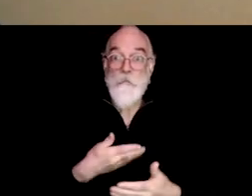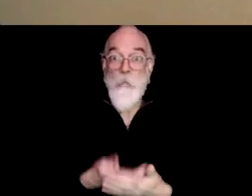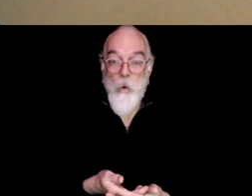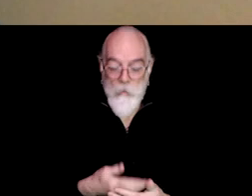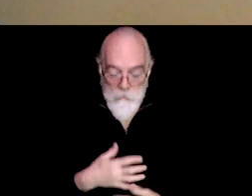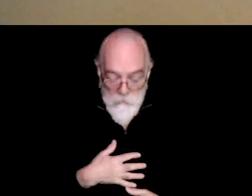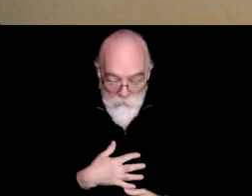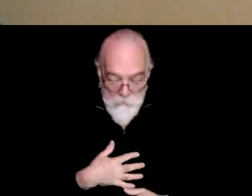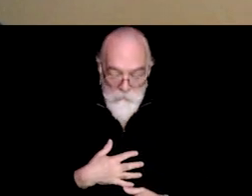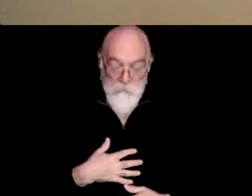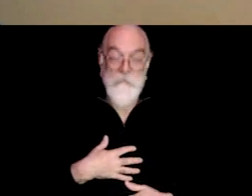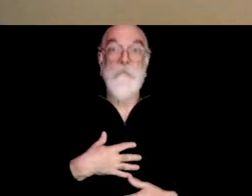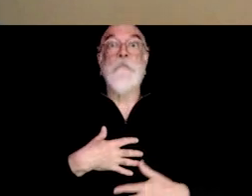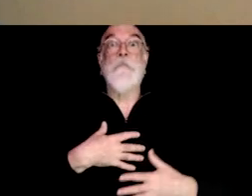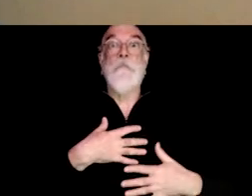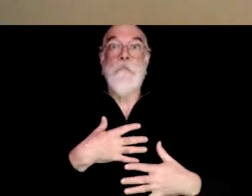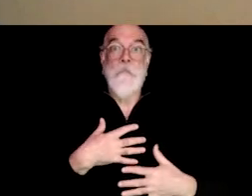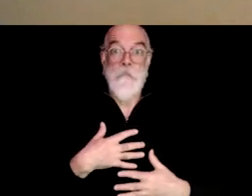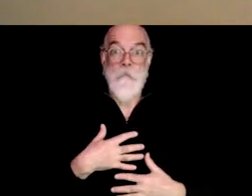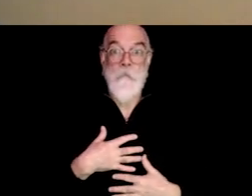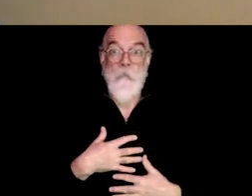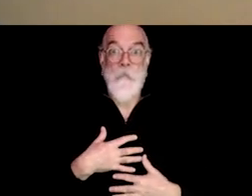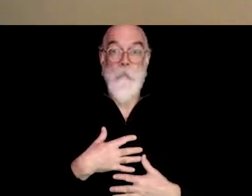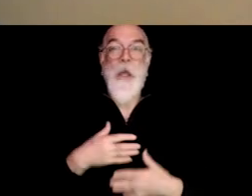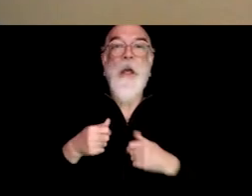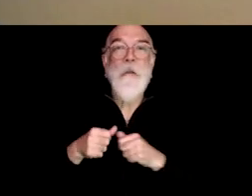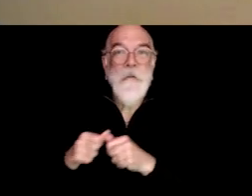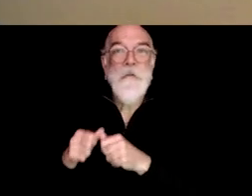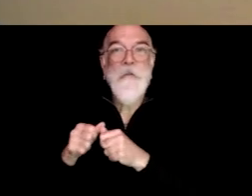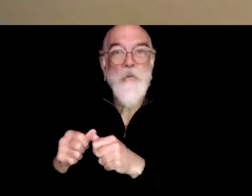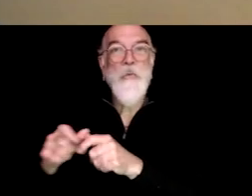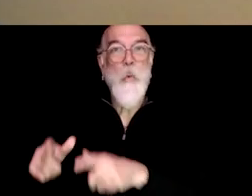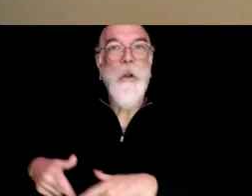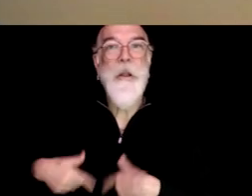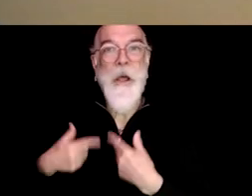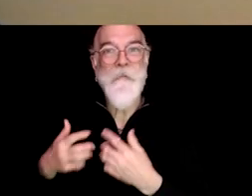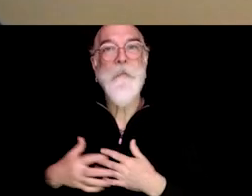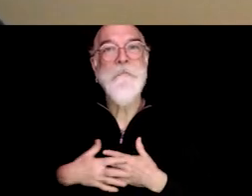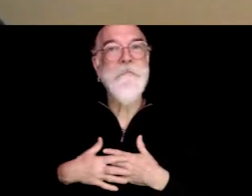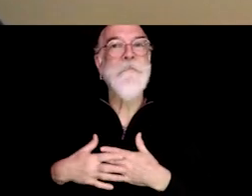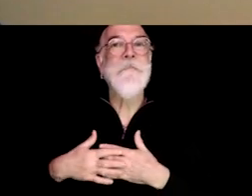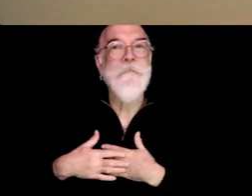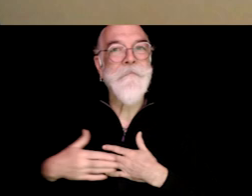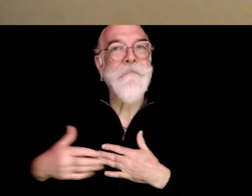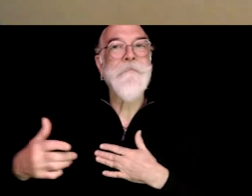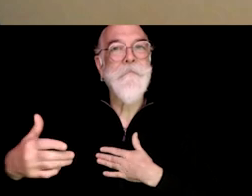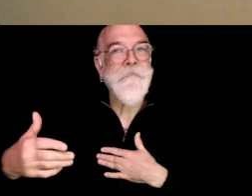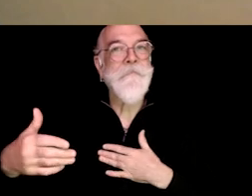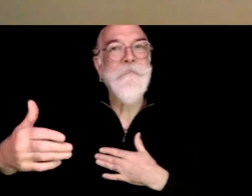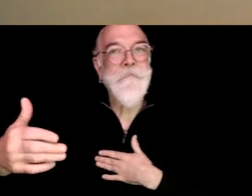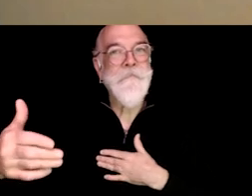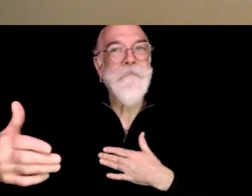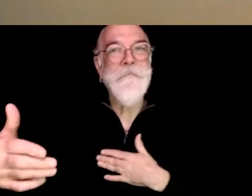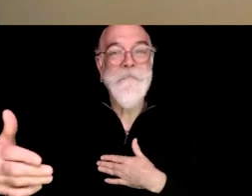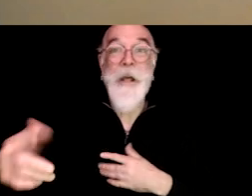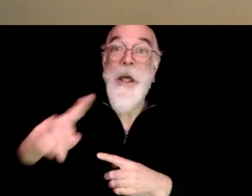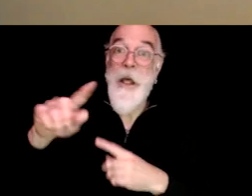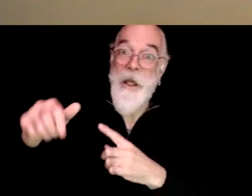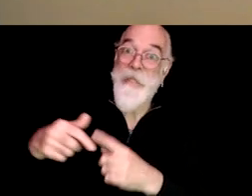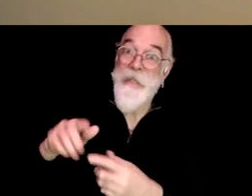through life. It even creates who we become. At death, our